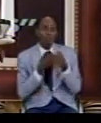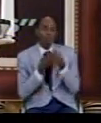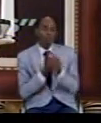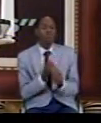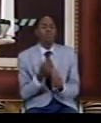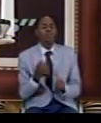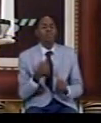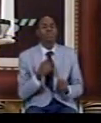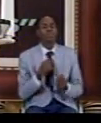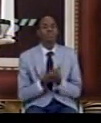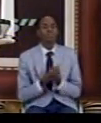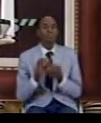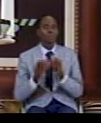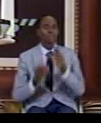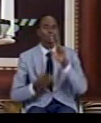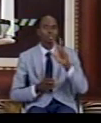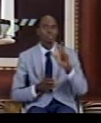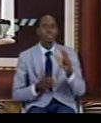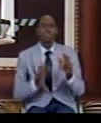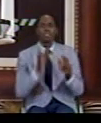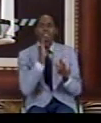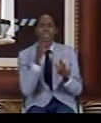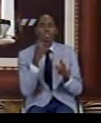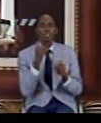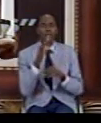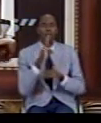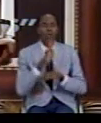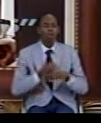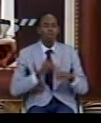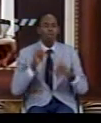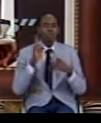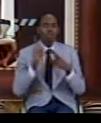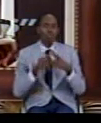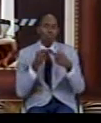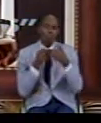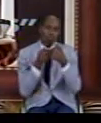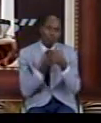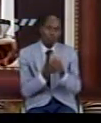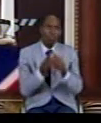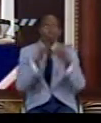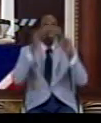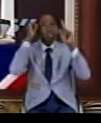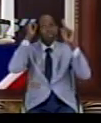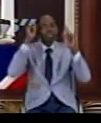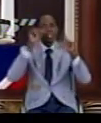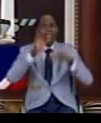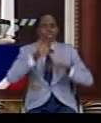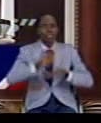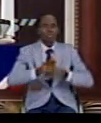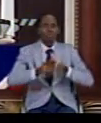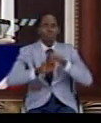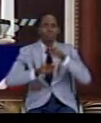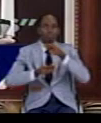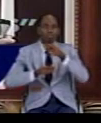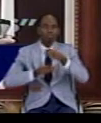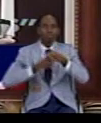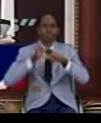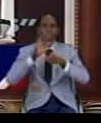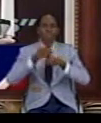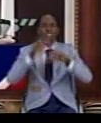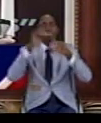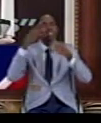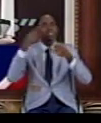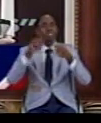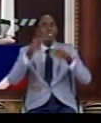number three there now is the call to follow his steps. The call to